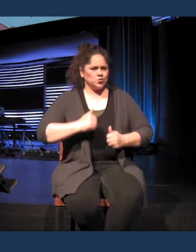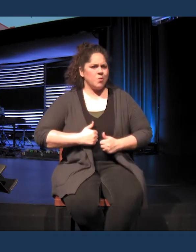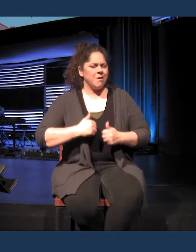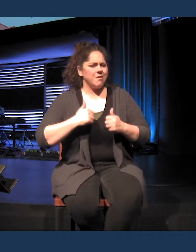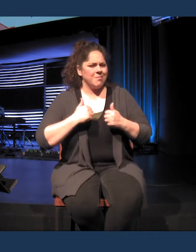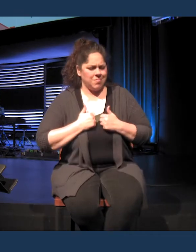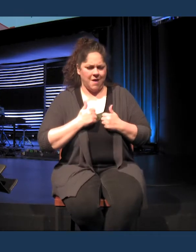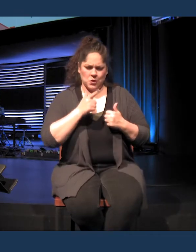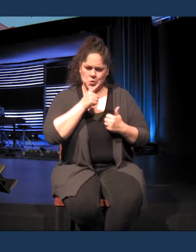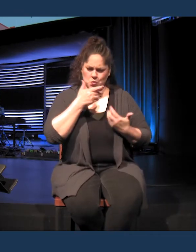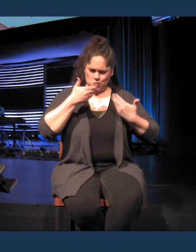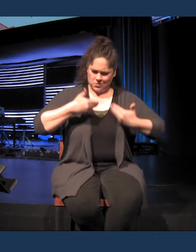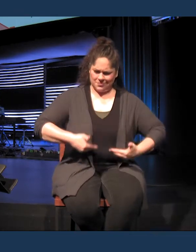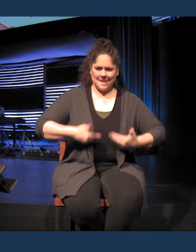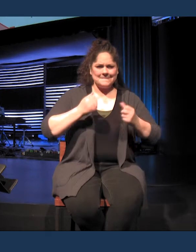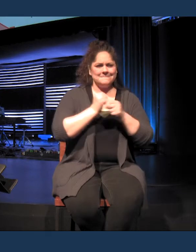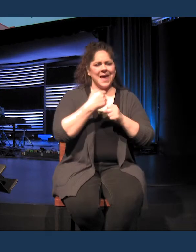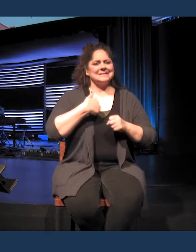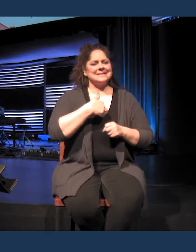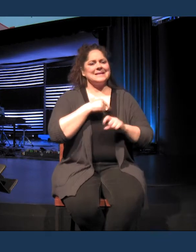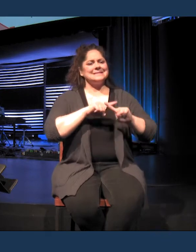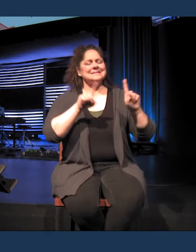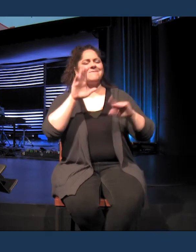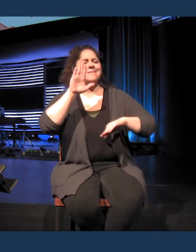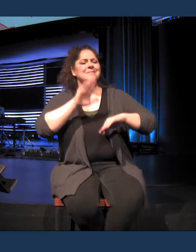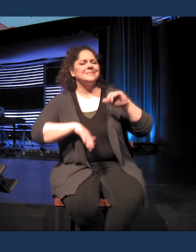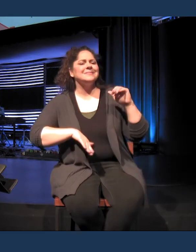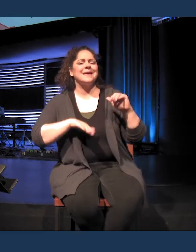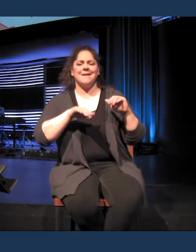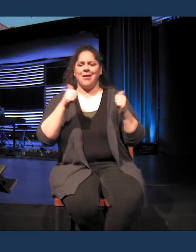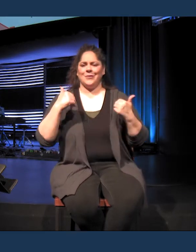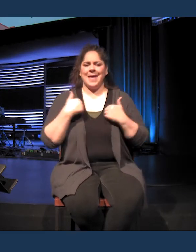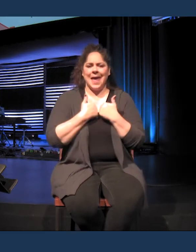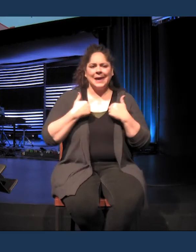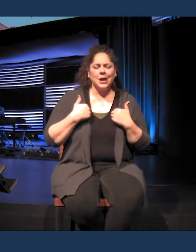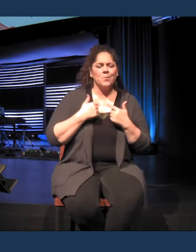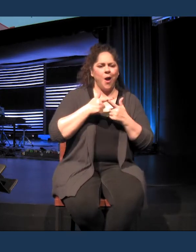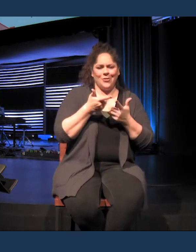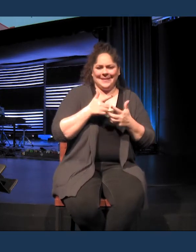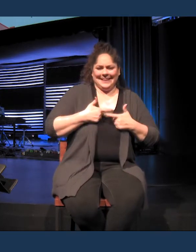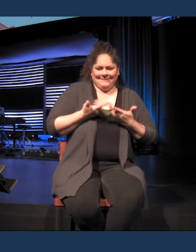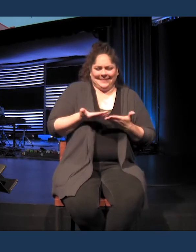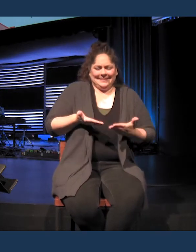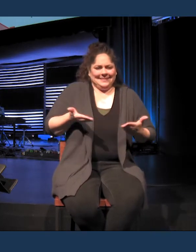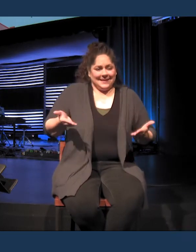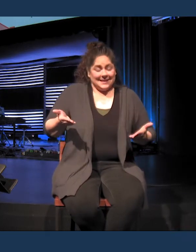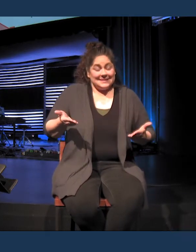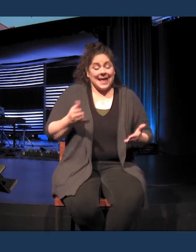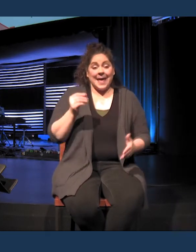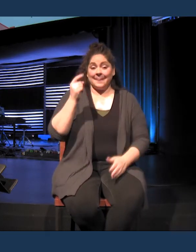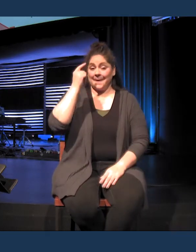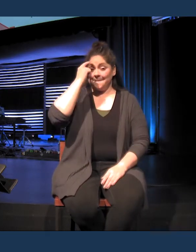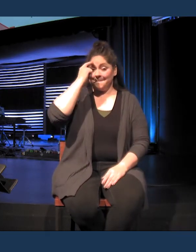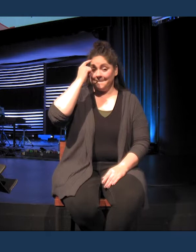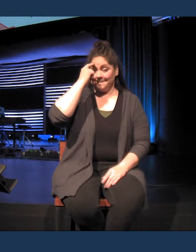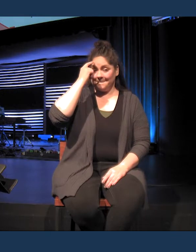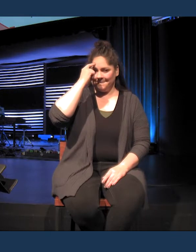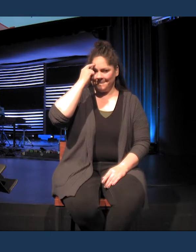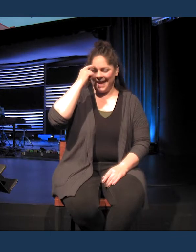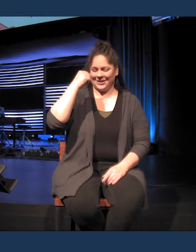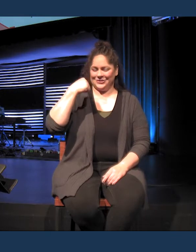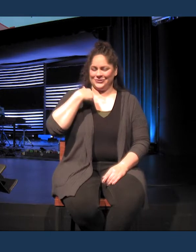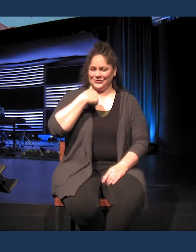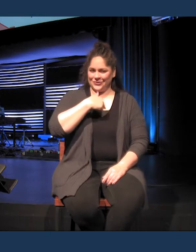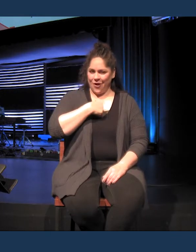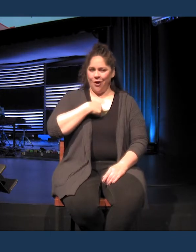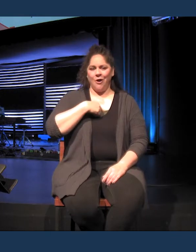identifies a human, makes us different than other animals and other living organisms. The mind is our will,